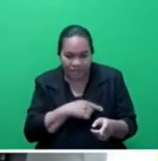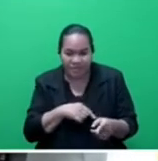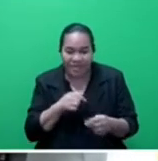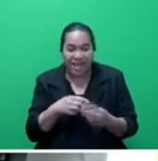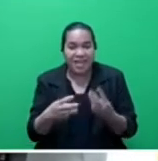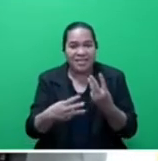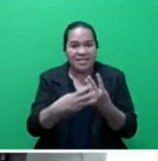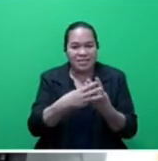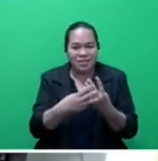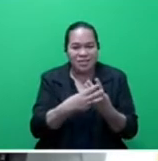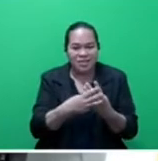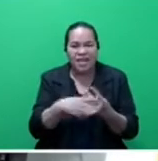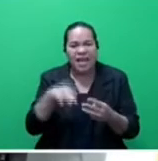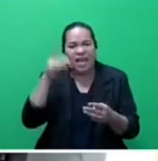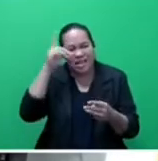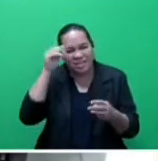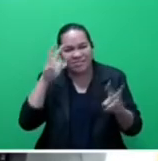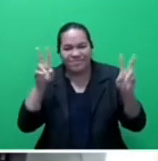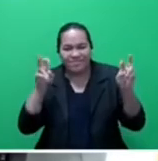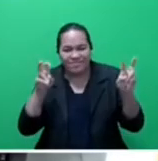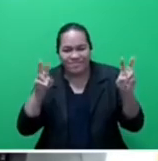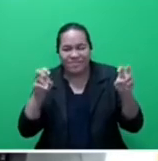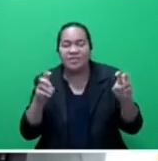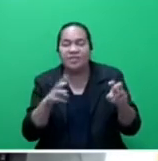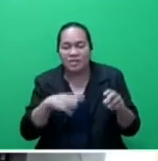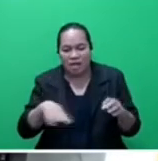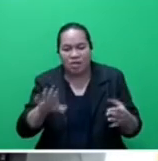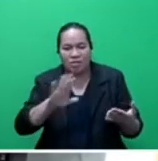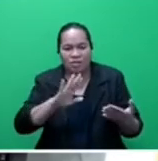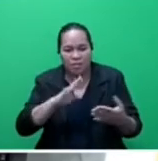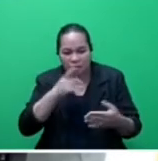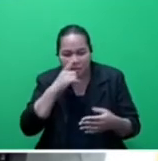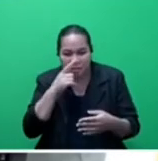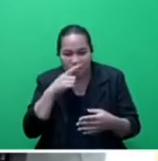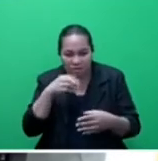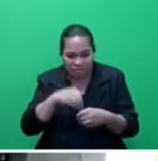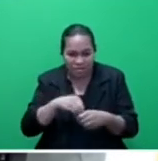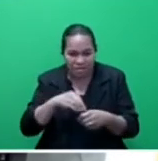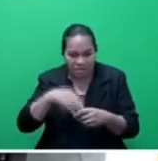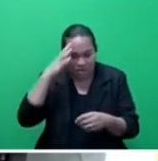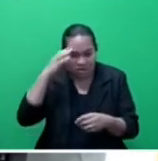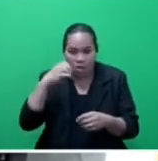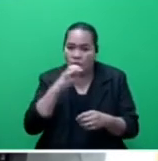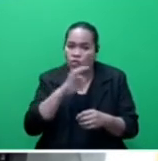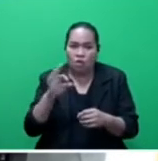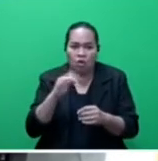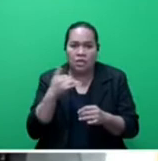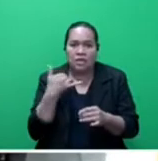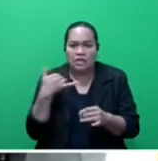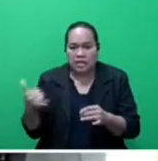Leoni Bonua, as some may put it, we don't leave anyone behind.